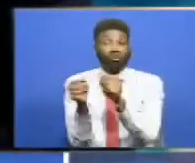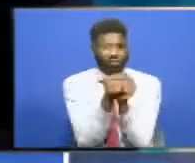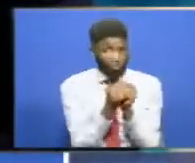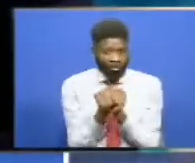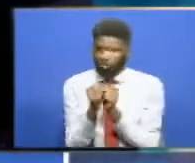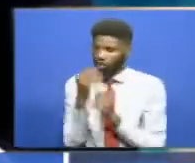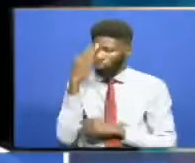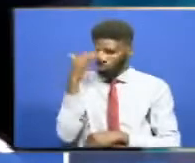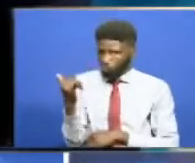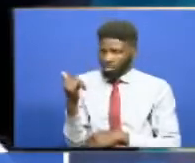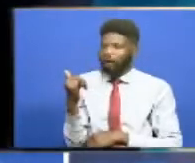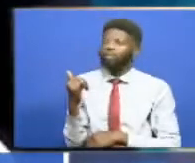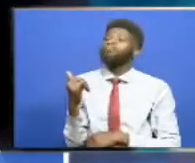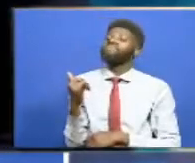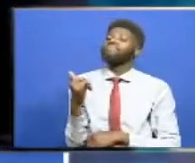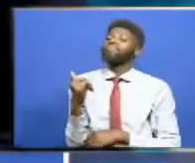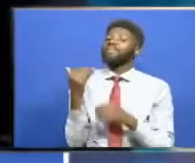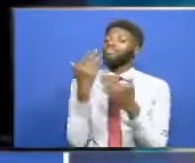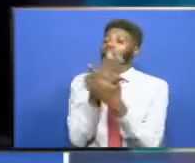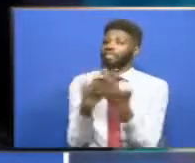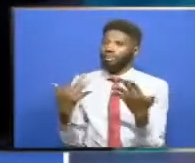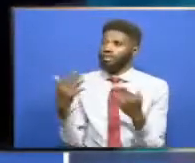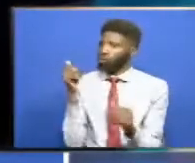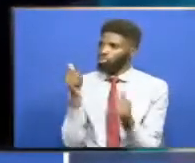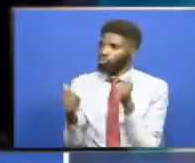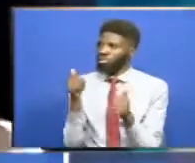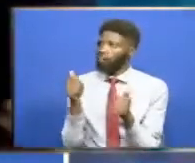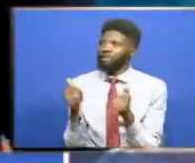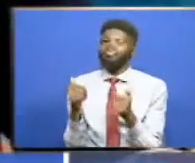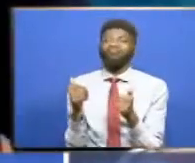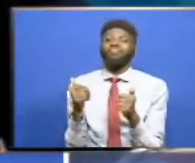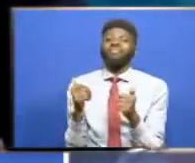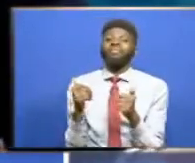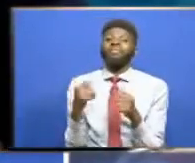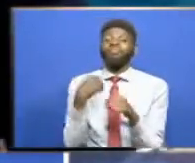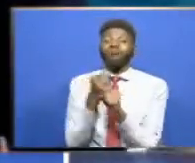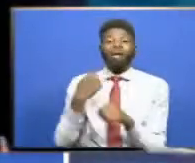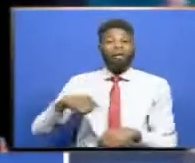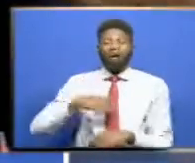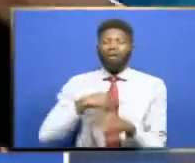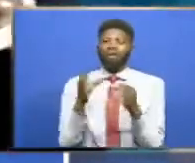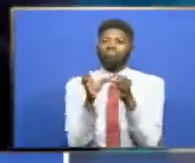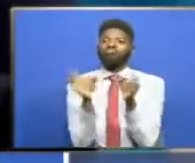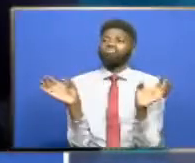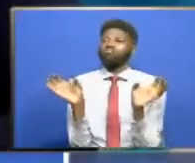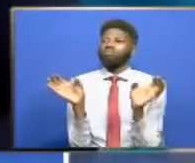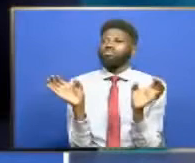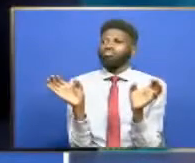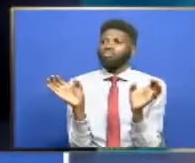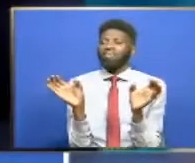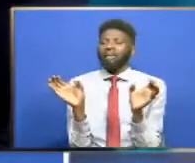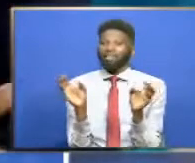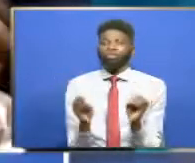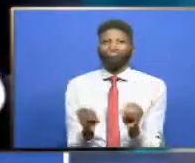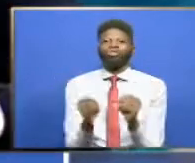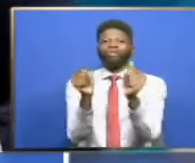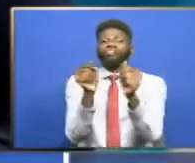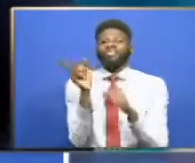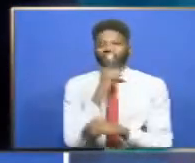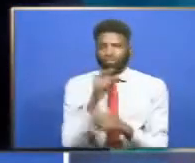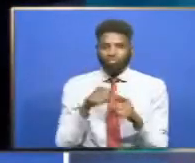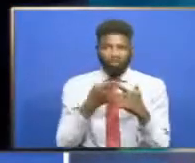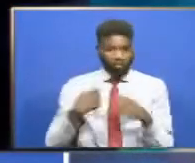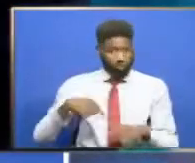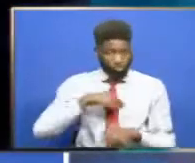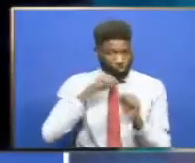then those things that that divide us shall have been eliminated, so that we then